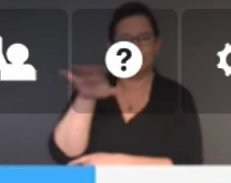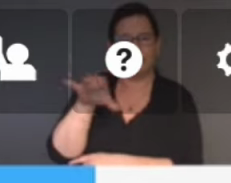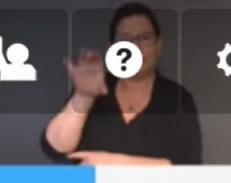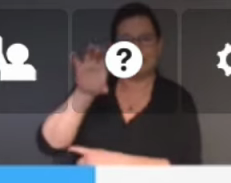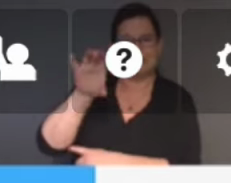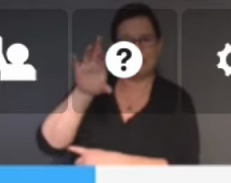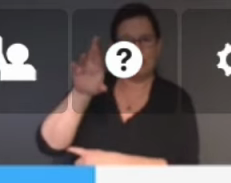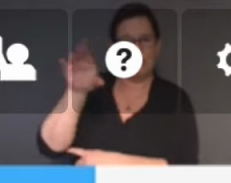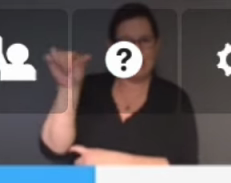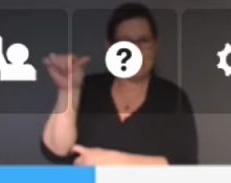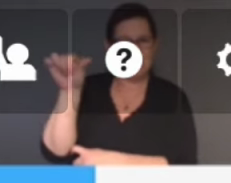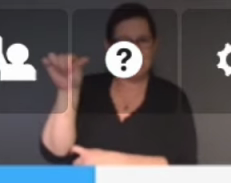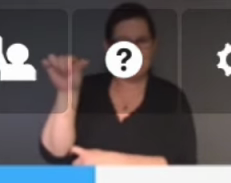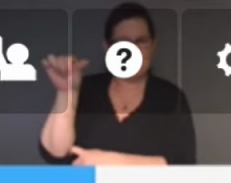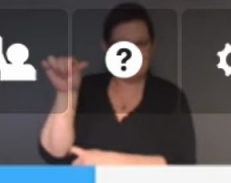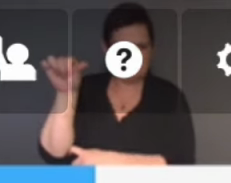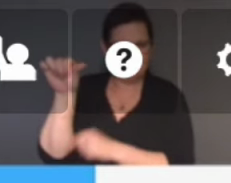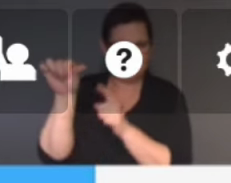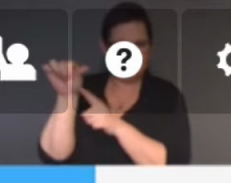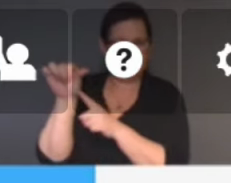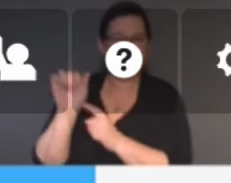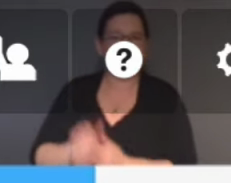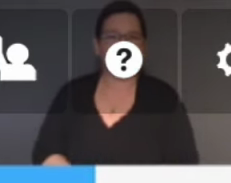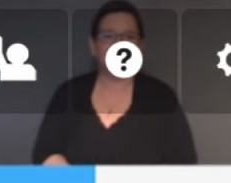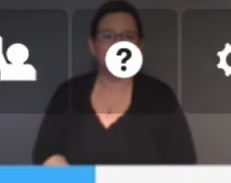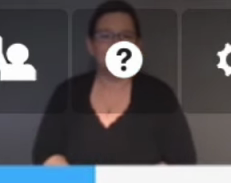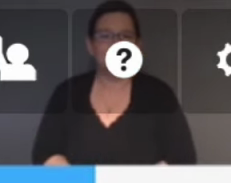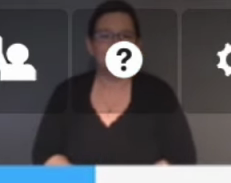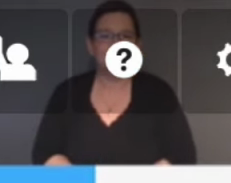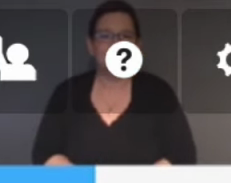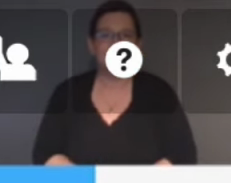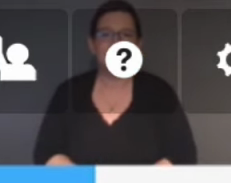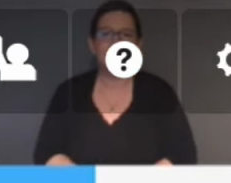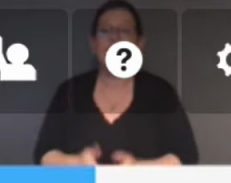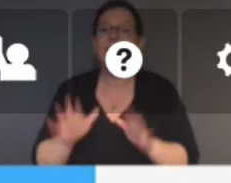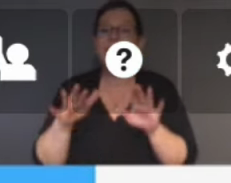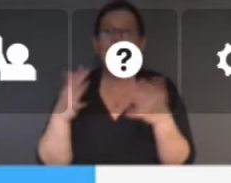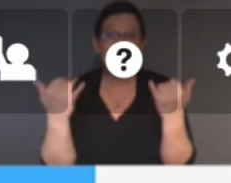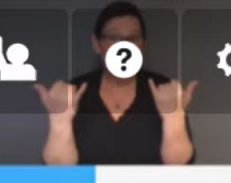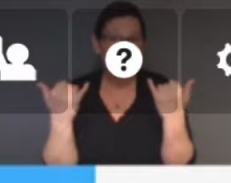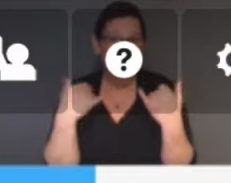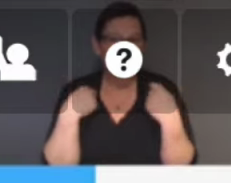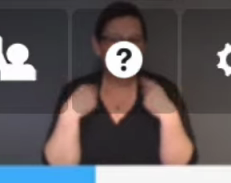Before we begin, let's do a quick poll using Slido on your screen.